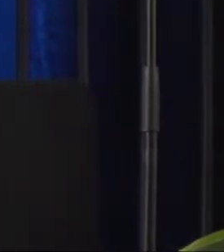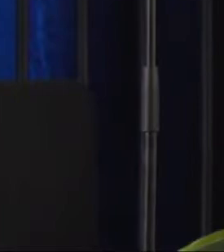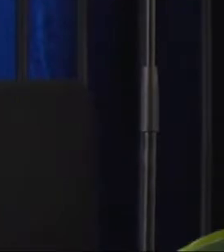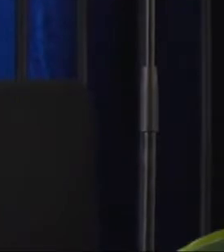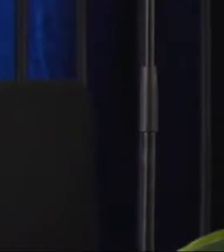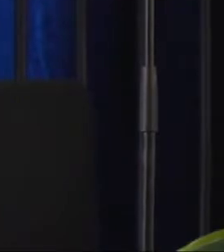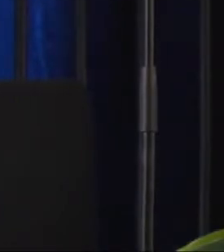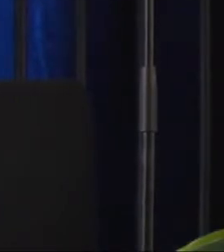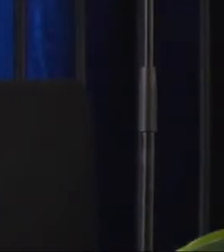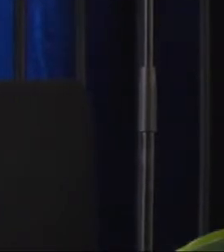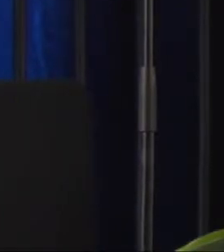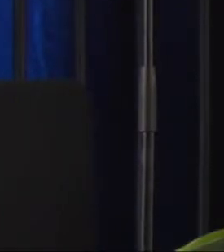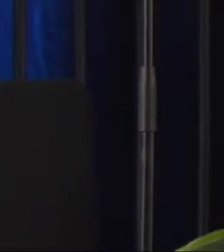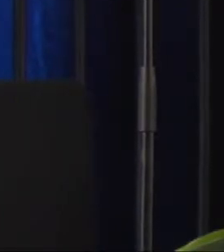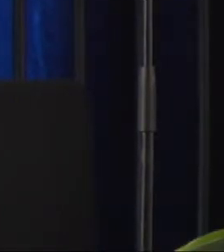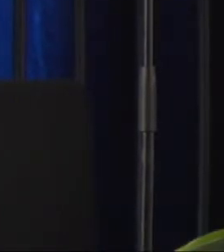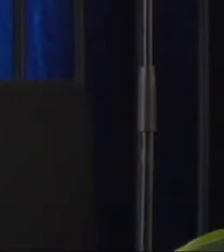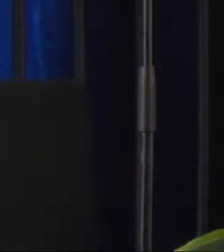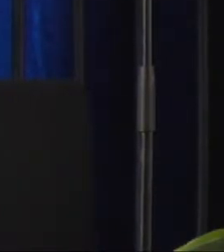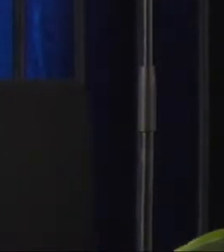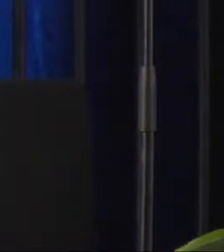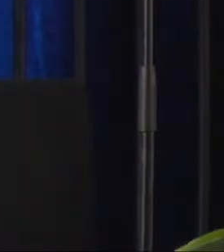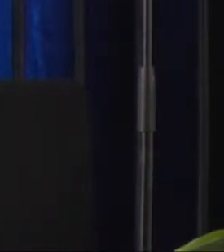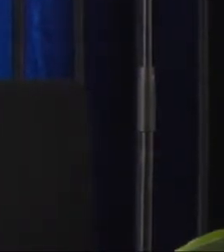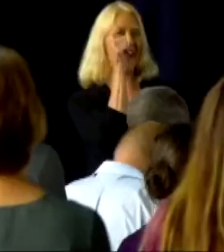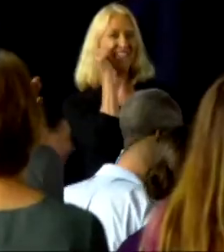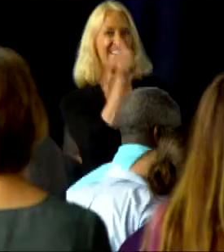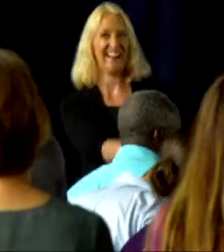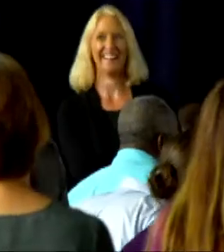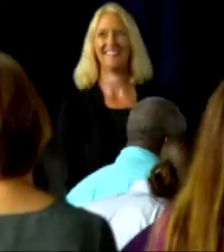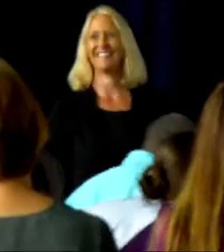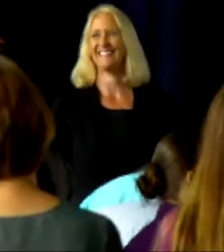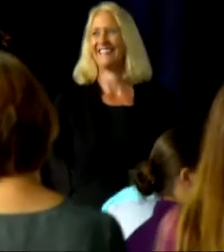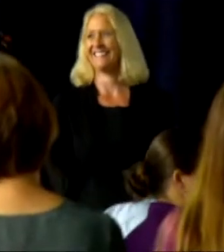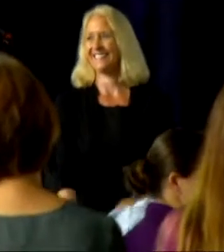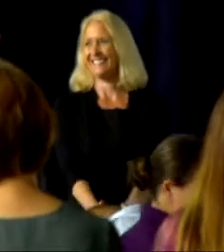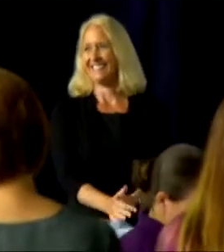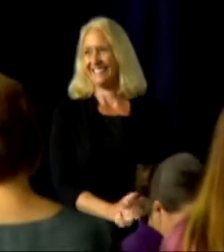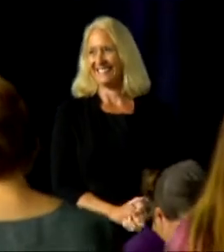up by smiling every day.